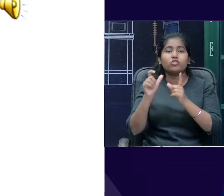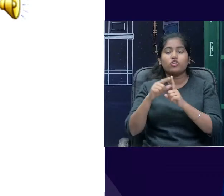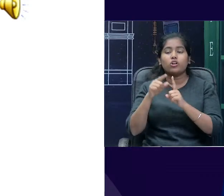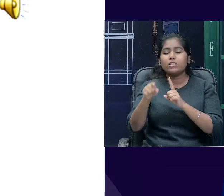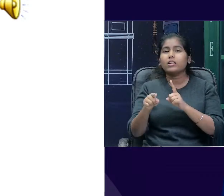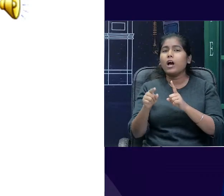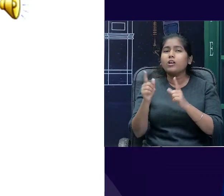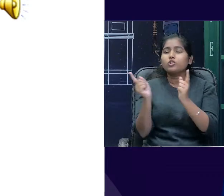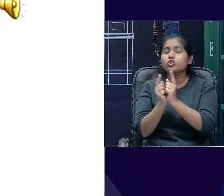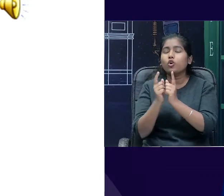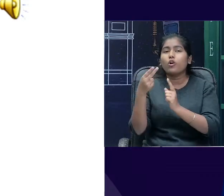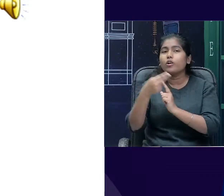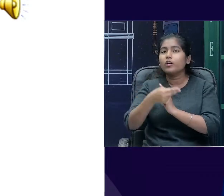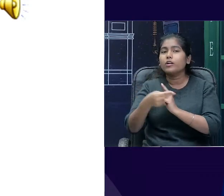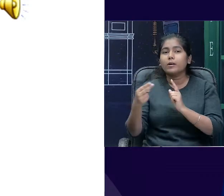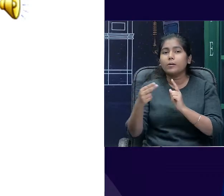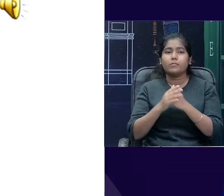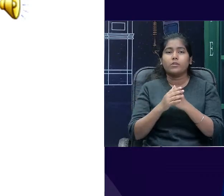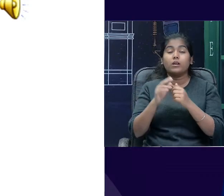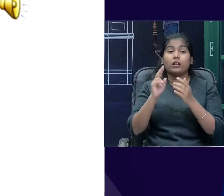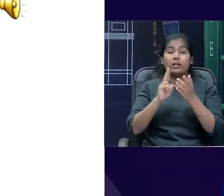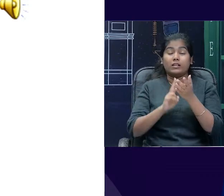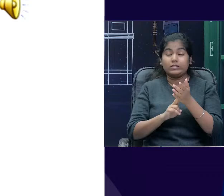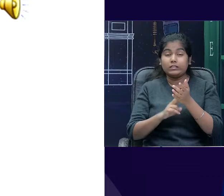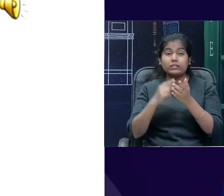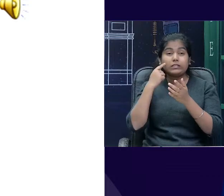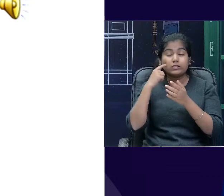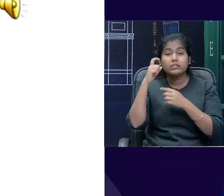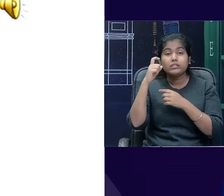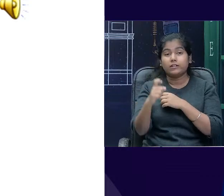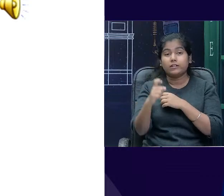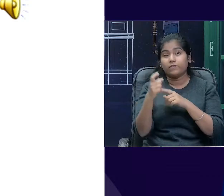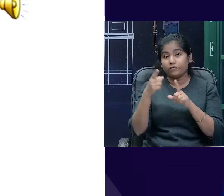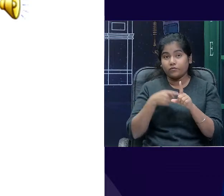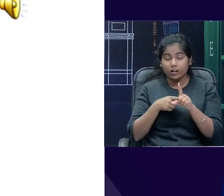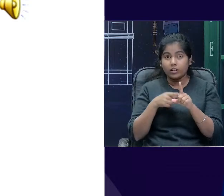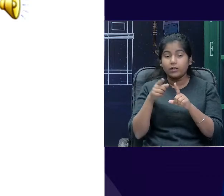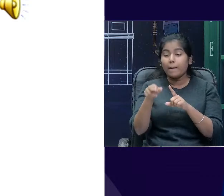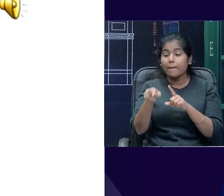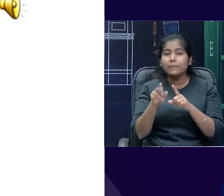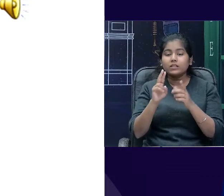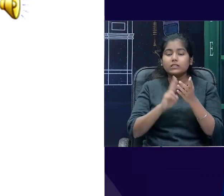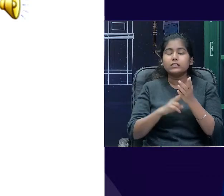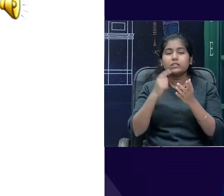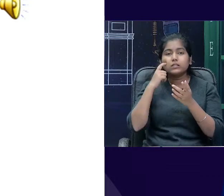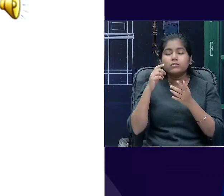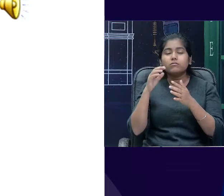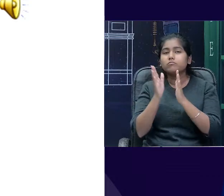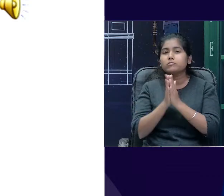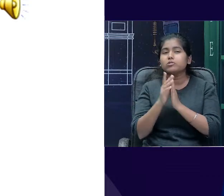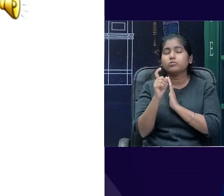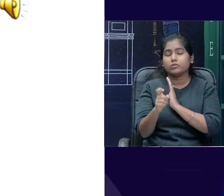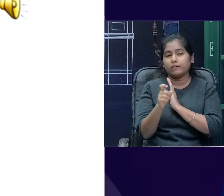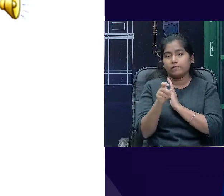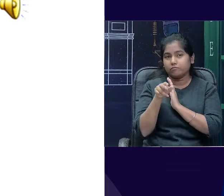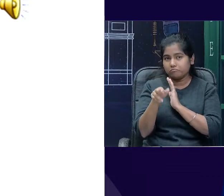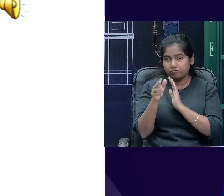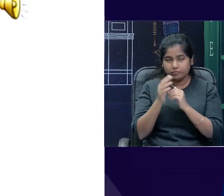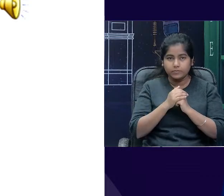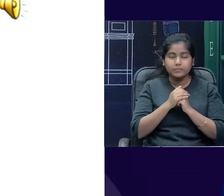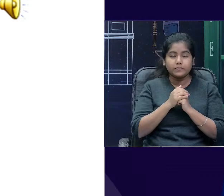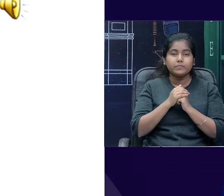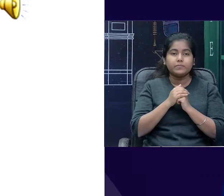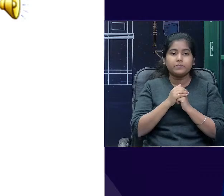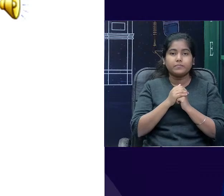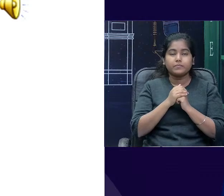it is the 7th musical note. Okay. Ni means 7th. Okay, yes.